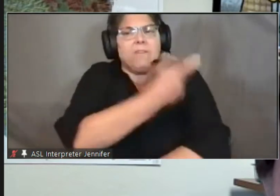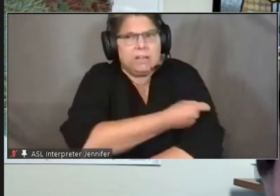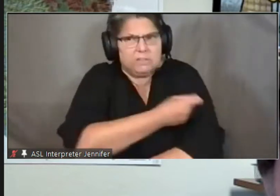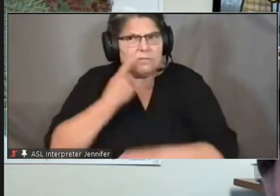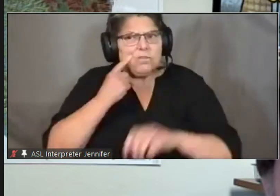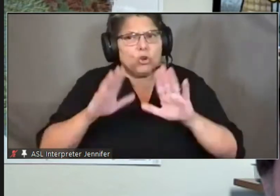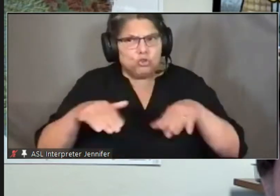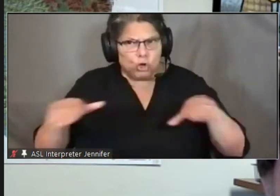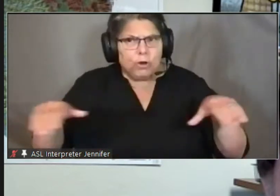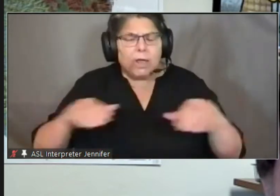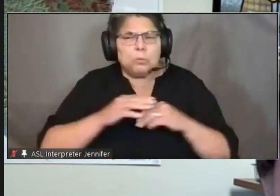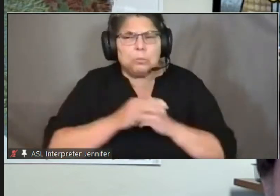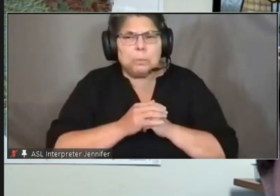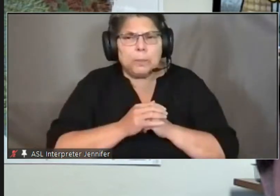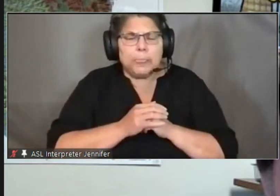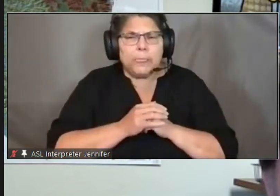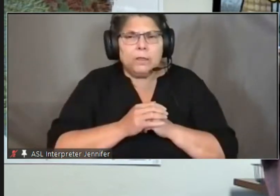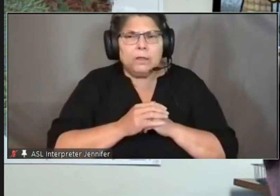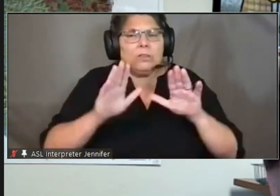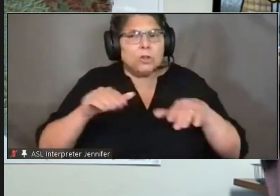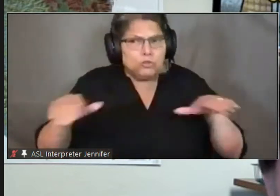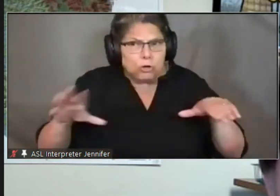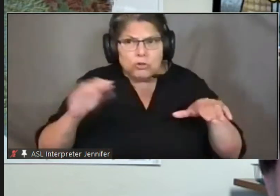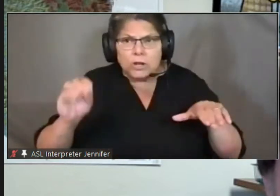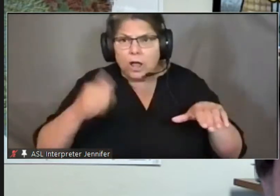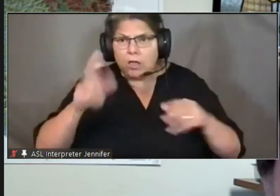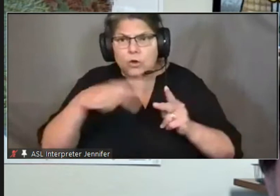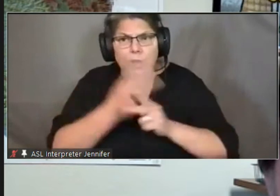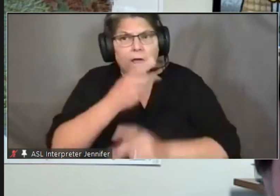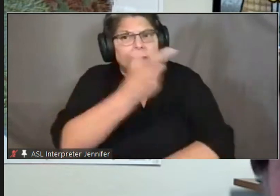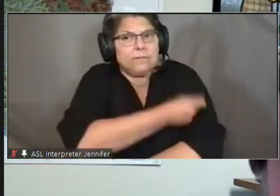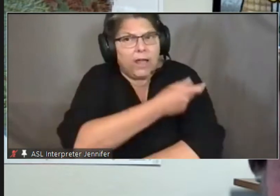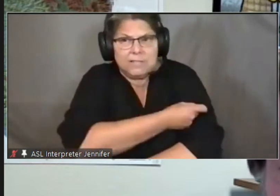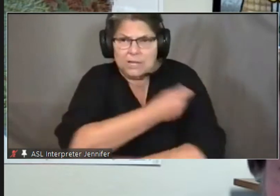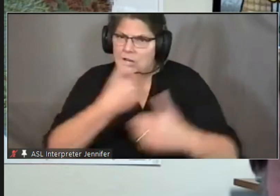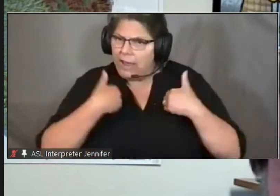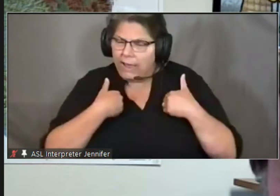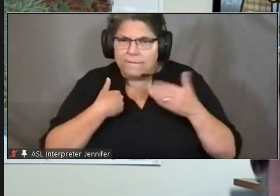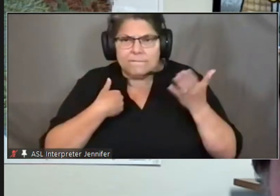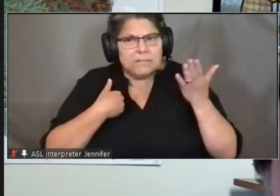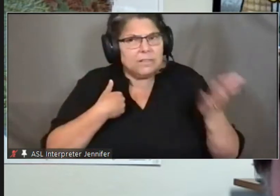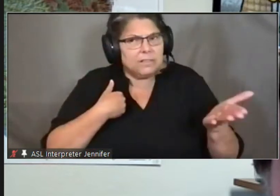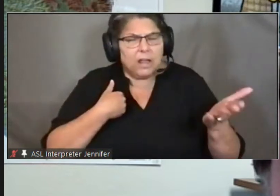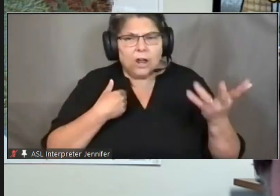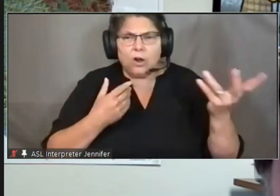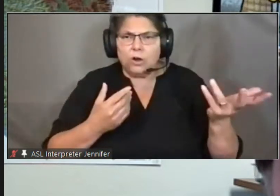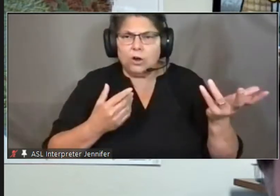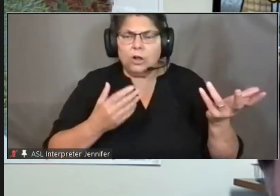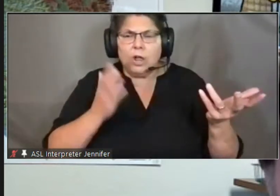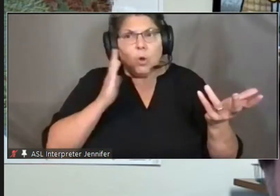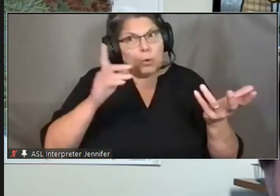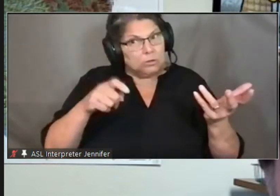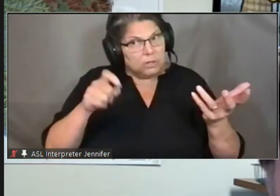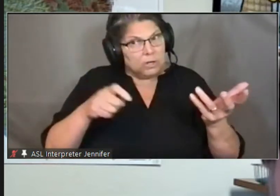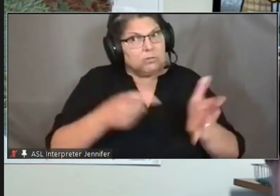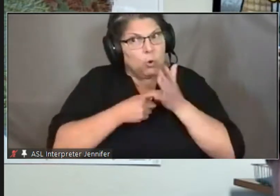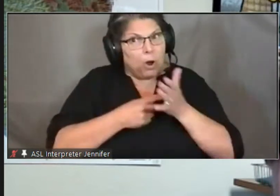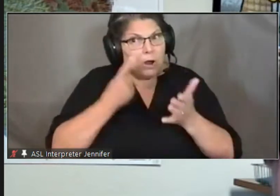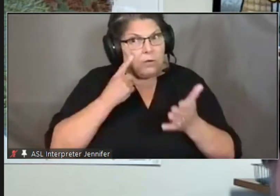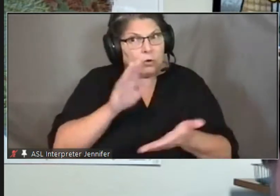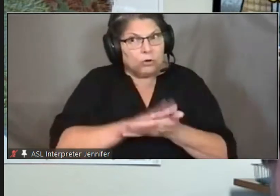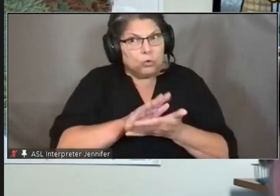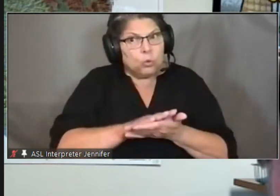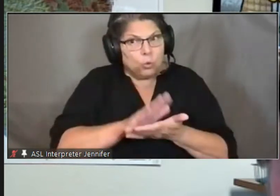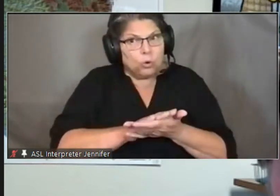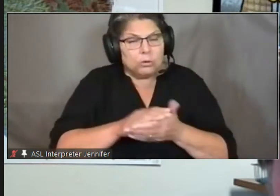The children and other vaccines are available and are going to be needed as the school year starts. And